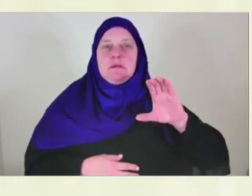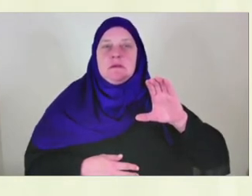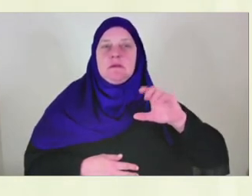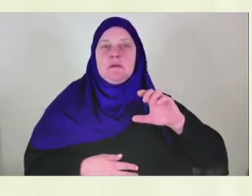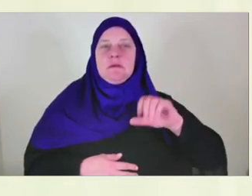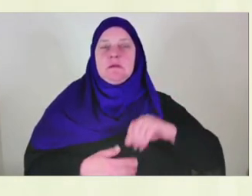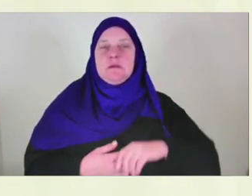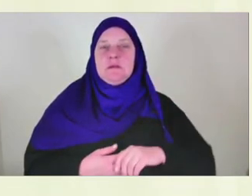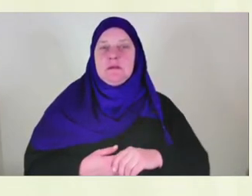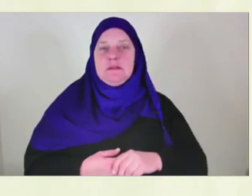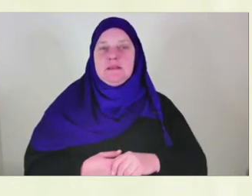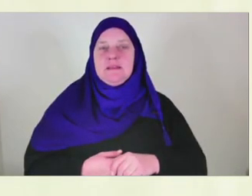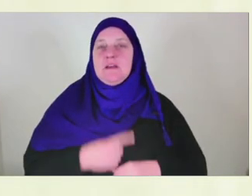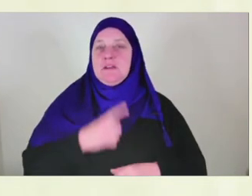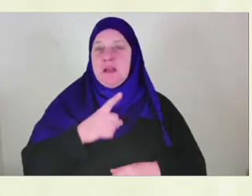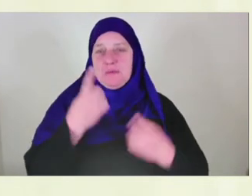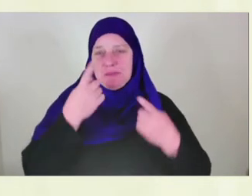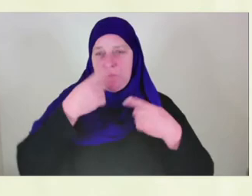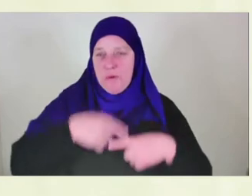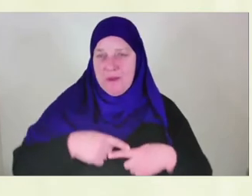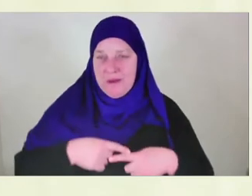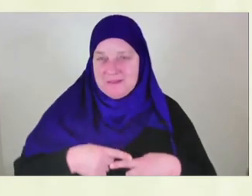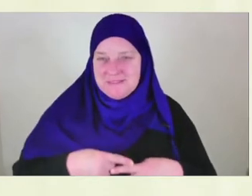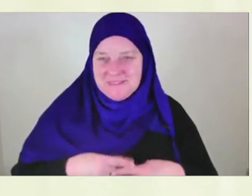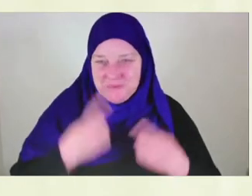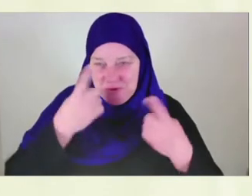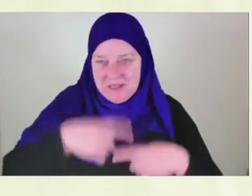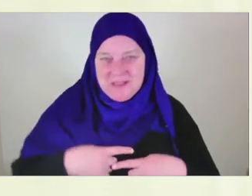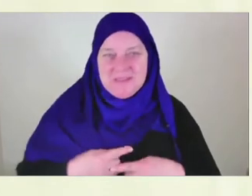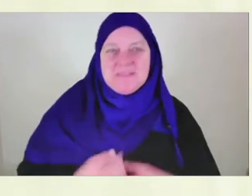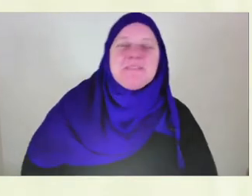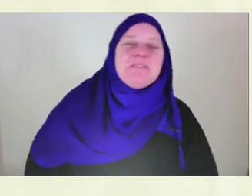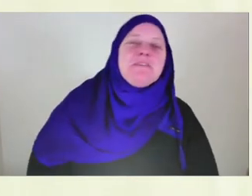what? $160? Okay? So now I have